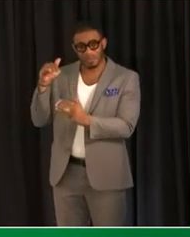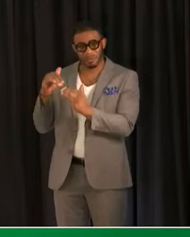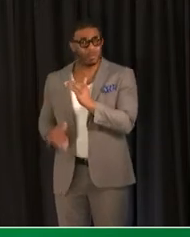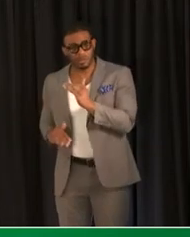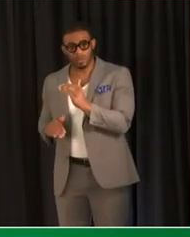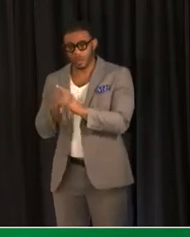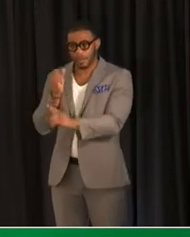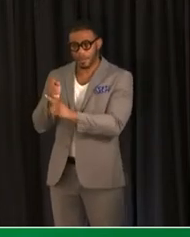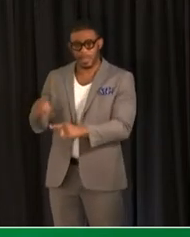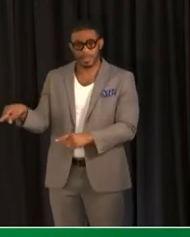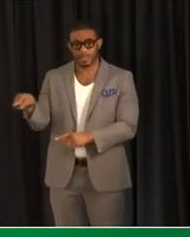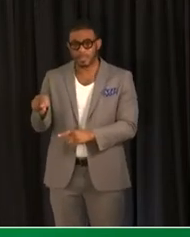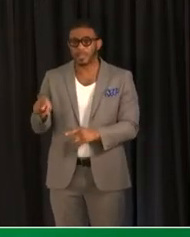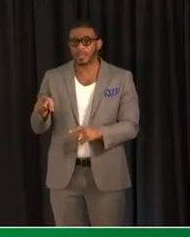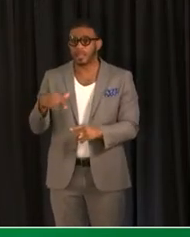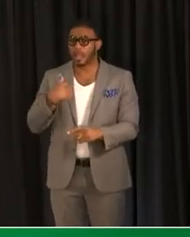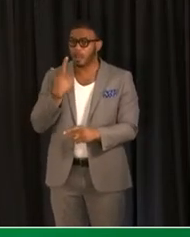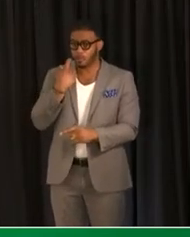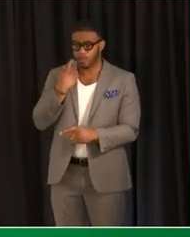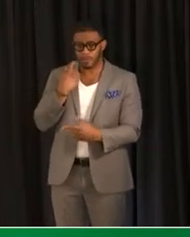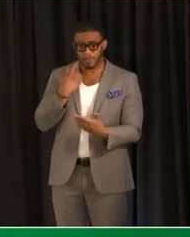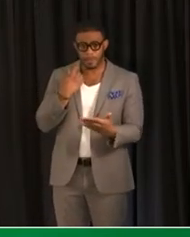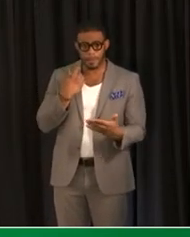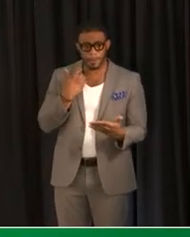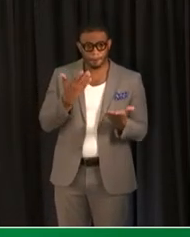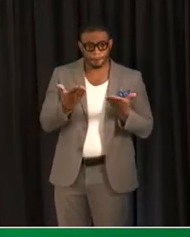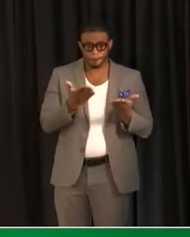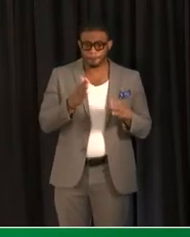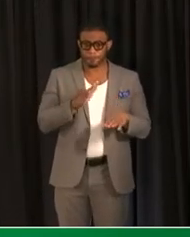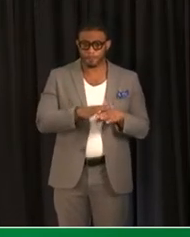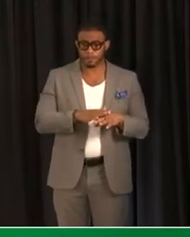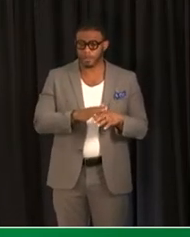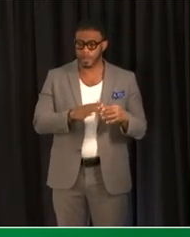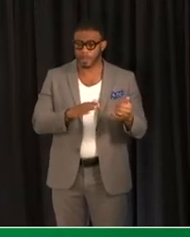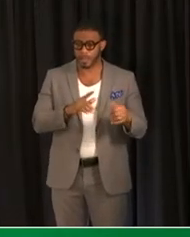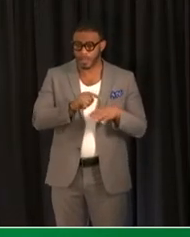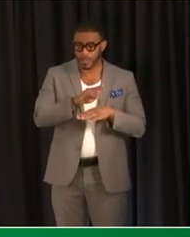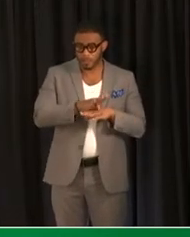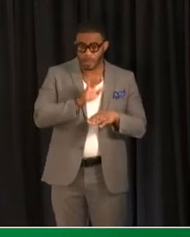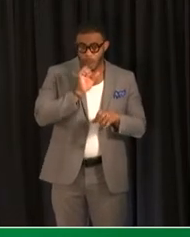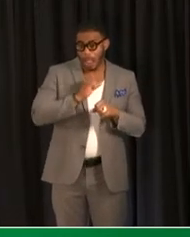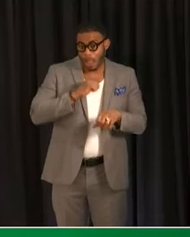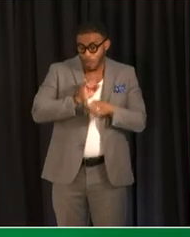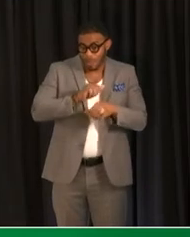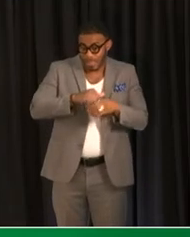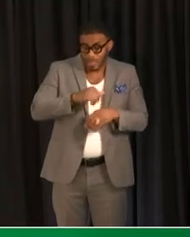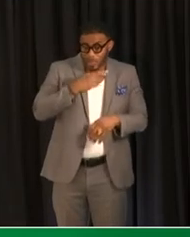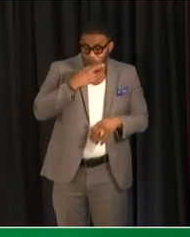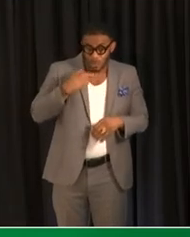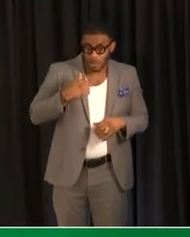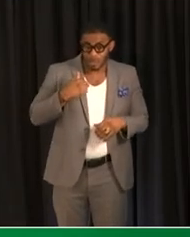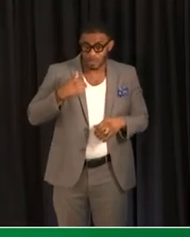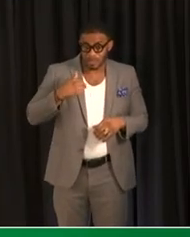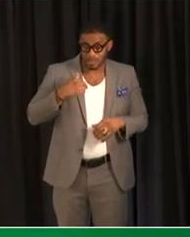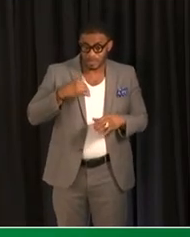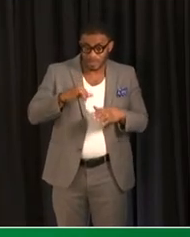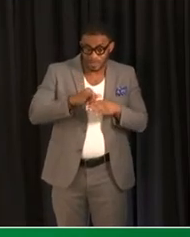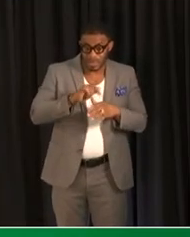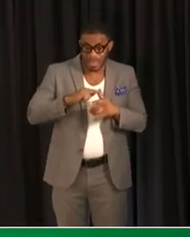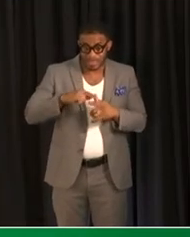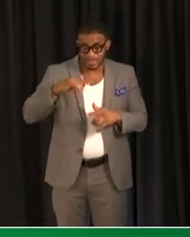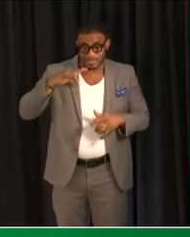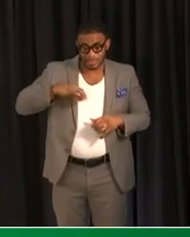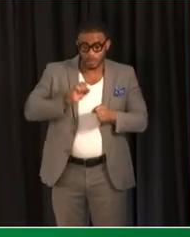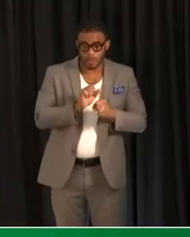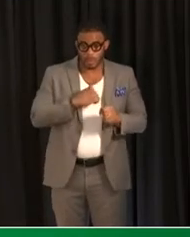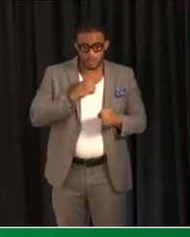frequently are impacted. I previously, served, I worked in the restaurant industry as a tipped worker. And so